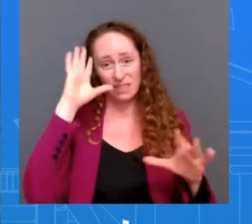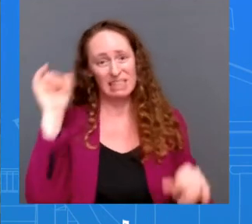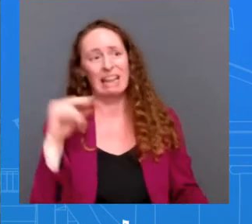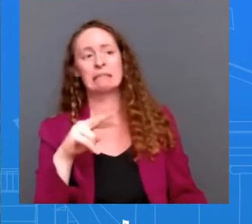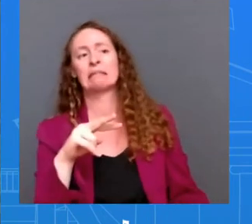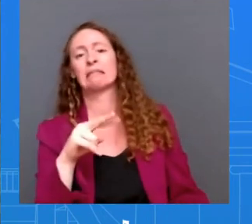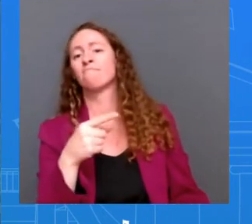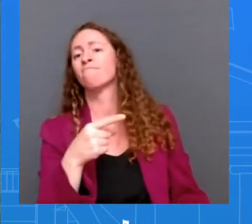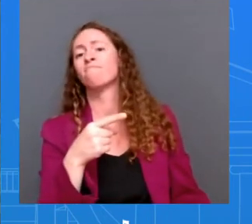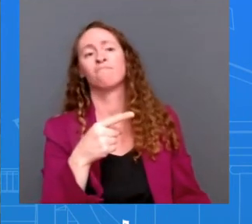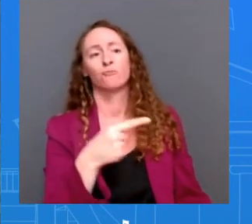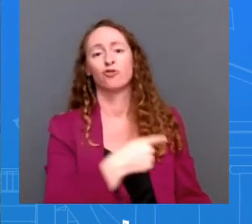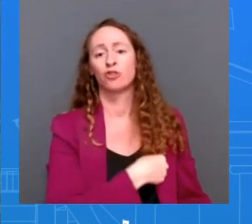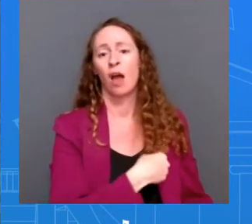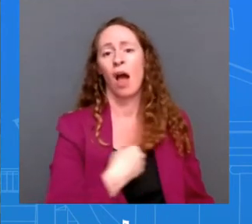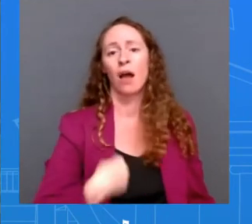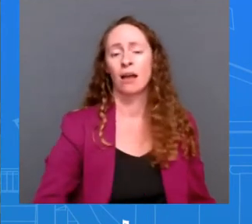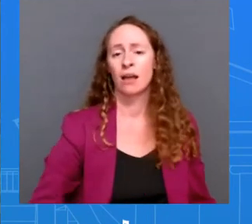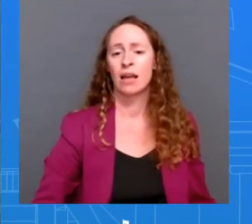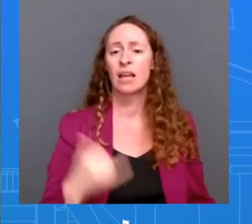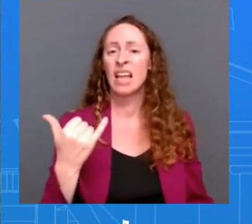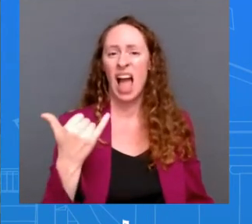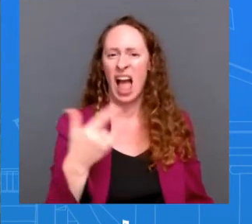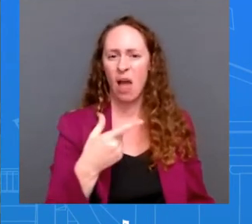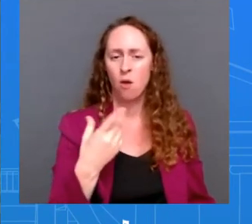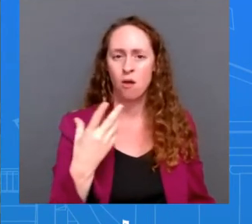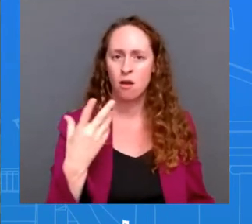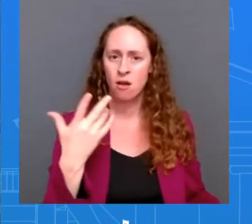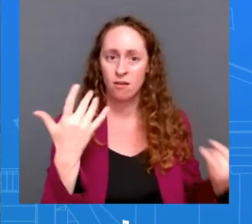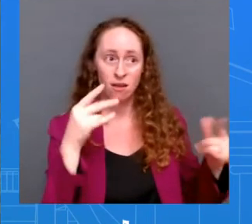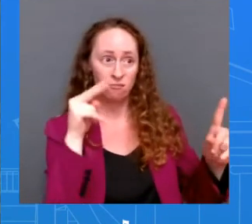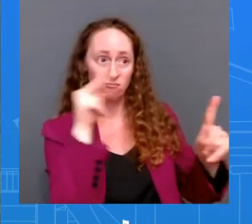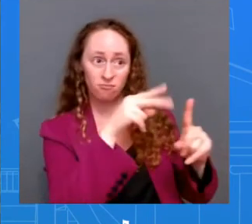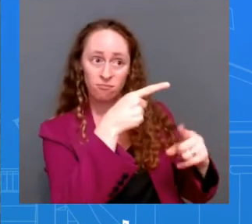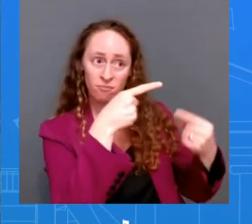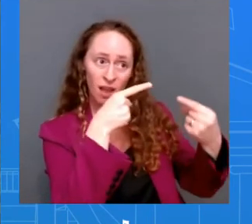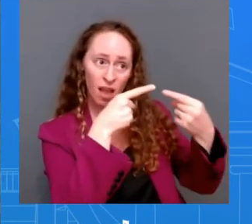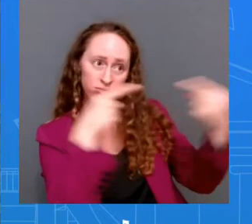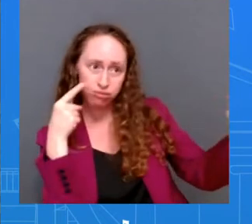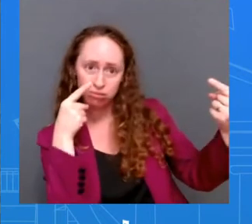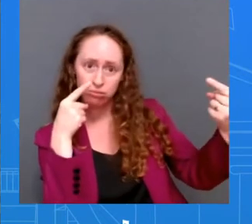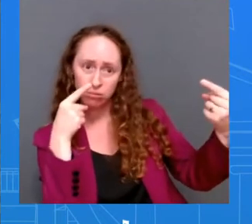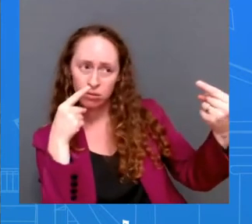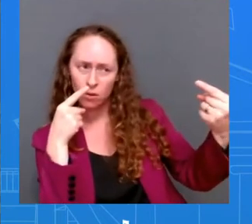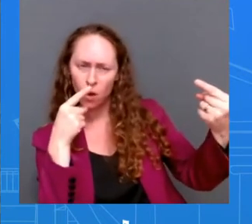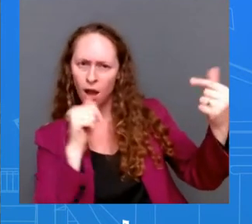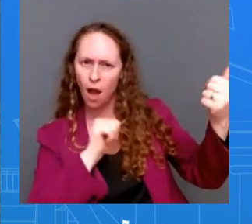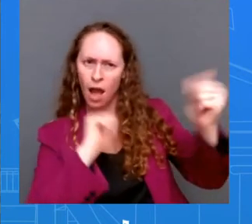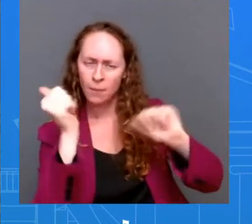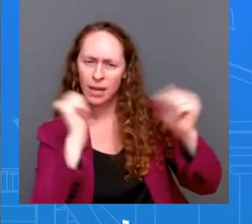Look, and Kirby said this, and we've been saying this for the past couple of days, right? More than a week.